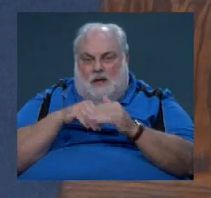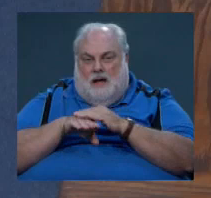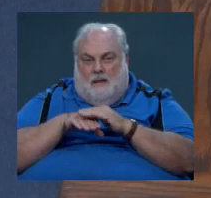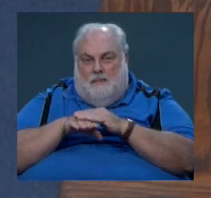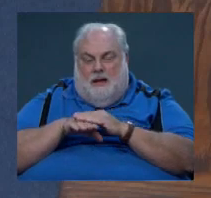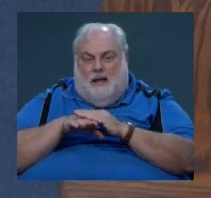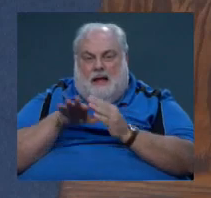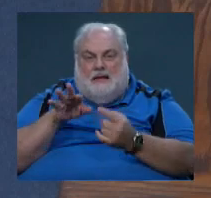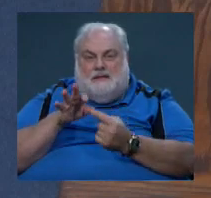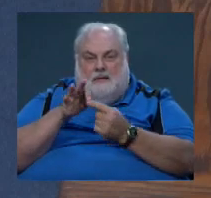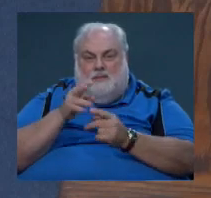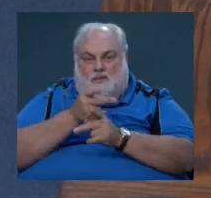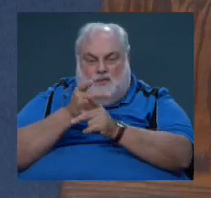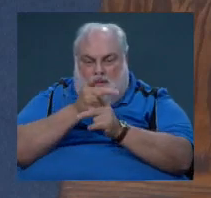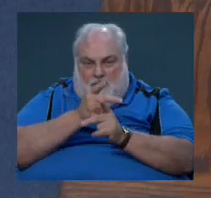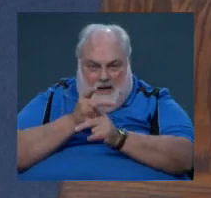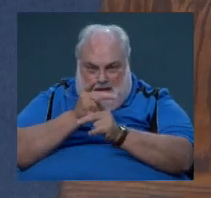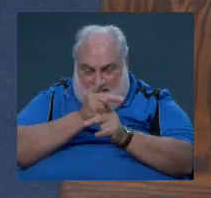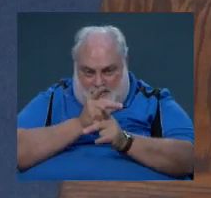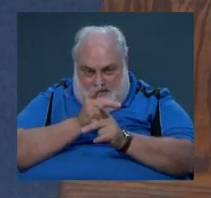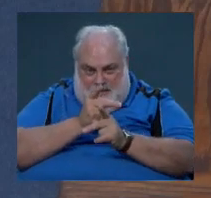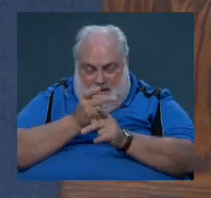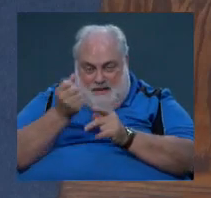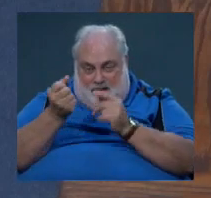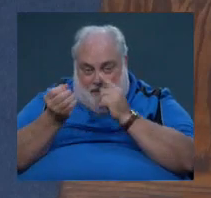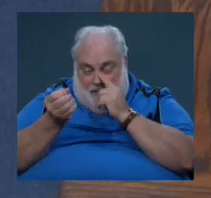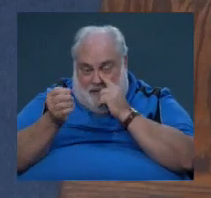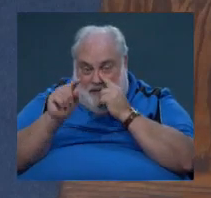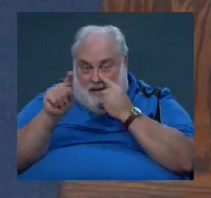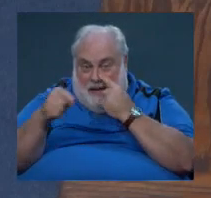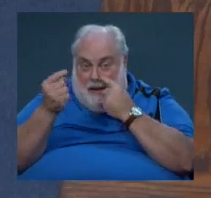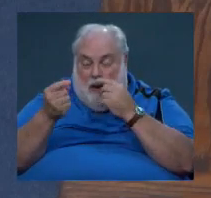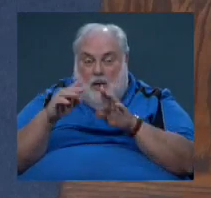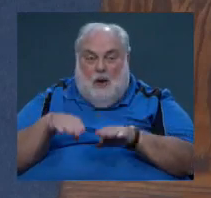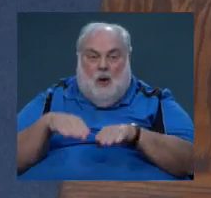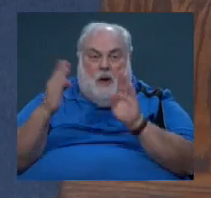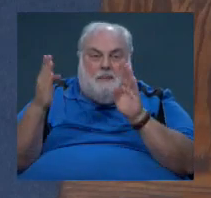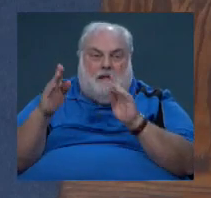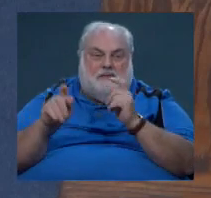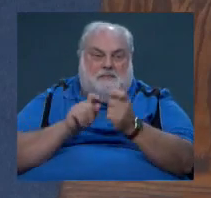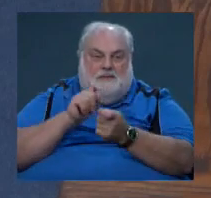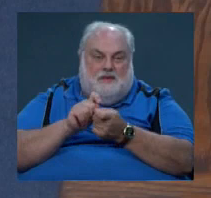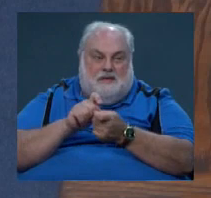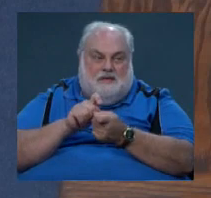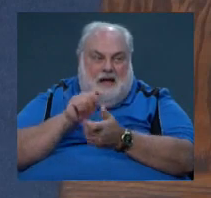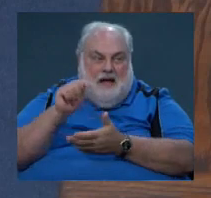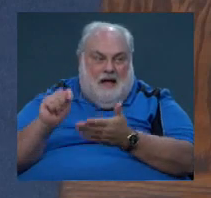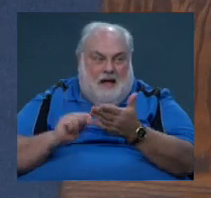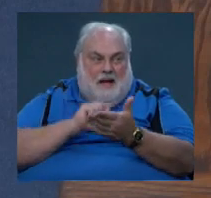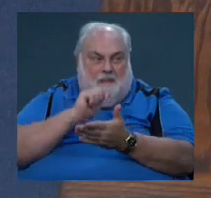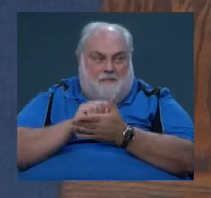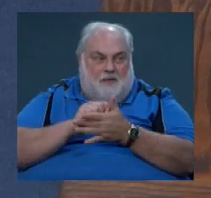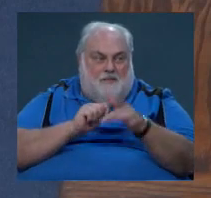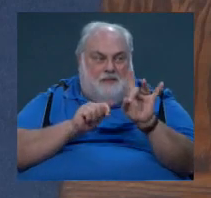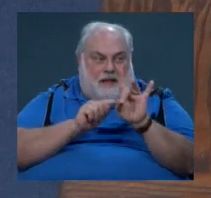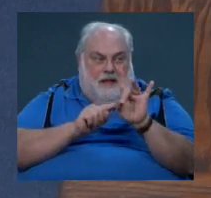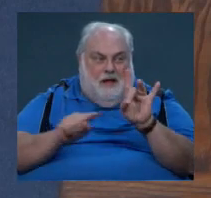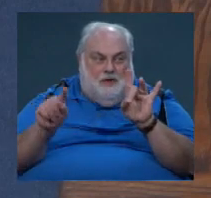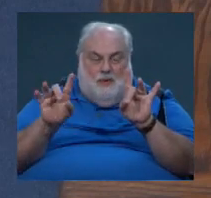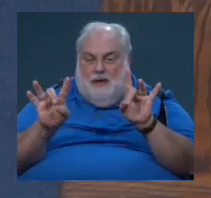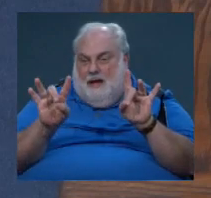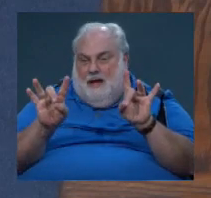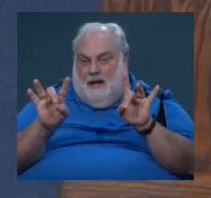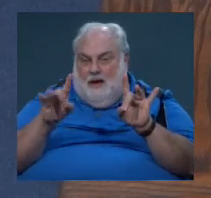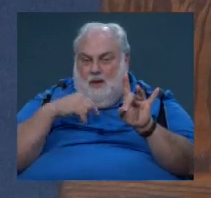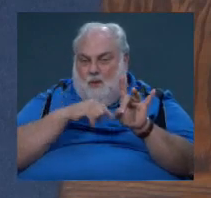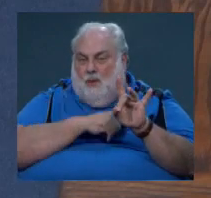apart from being supervised, and that it would only be open at a certain time, and that's from 8 to 8. Well,